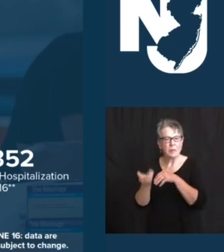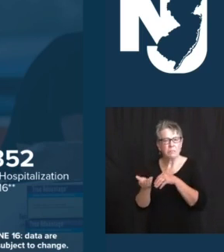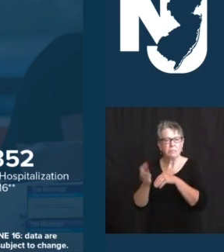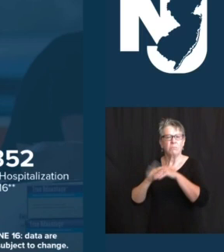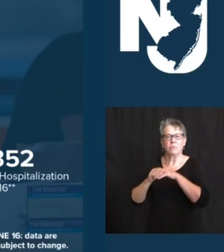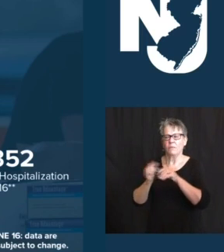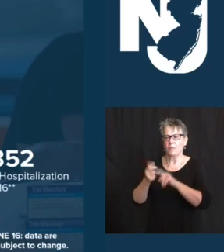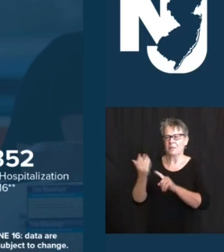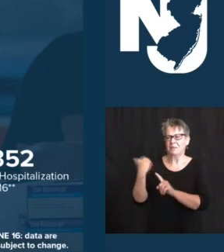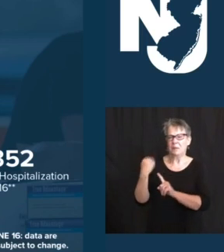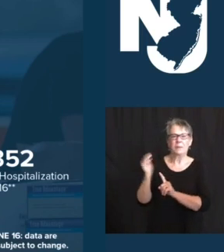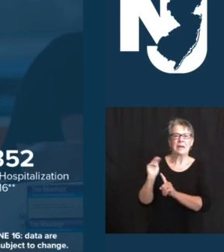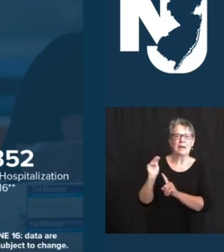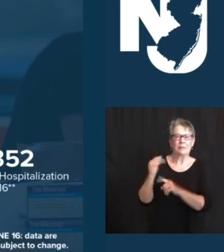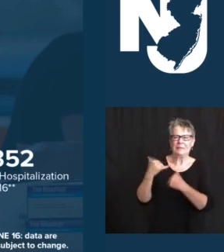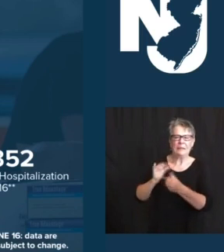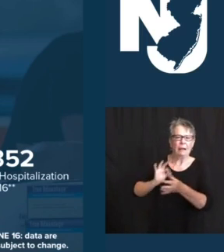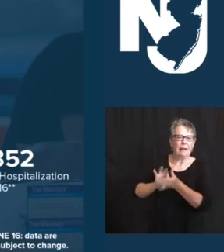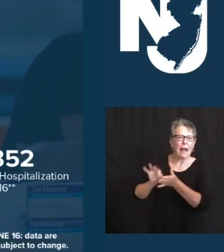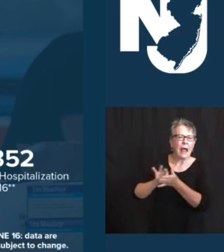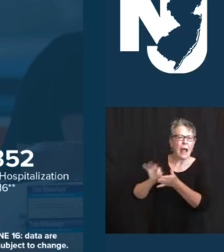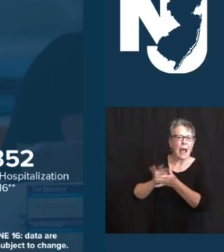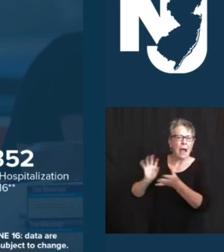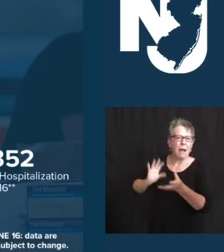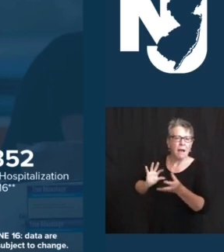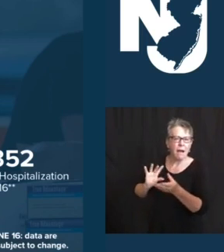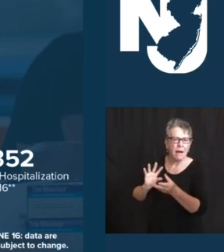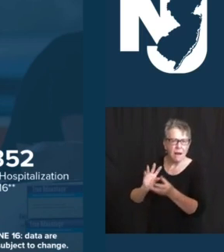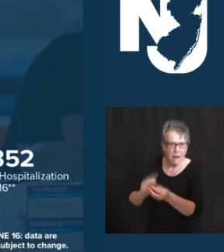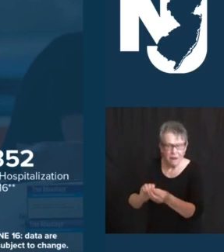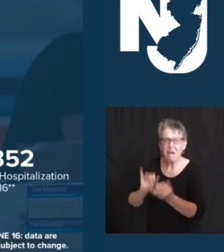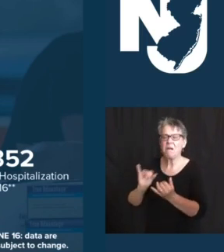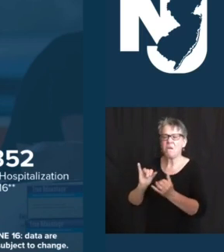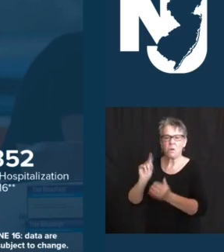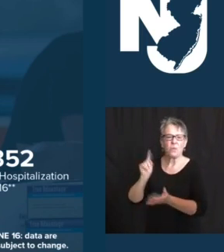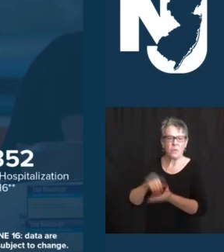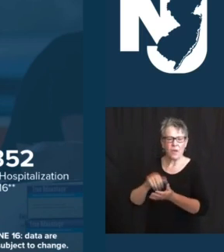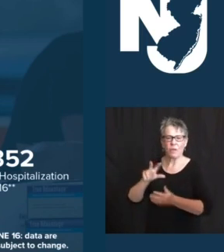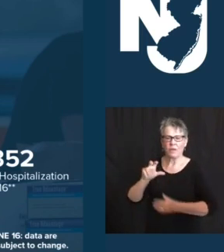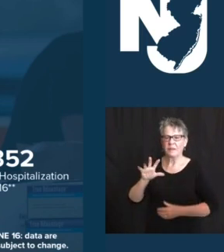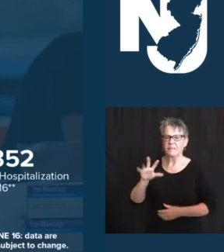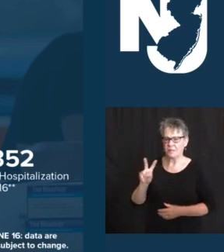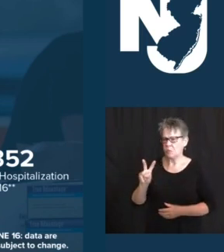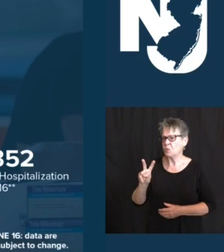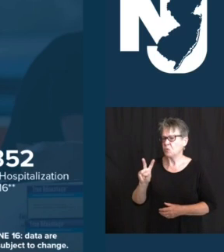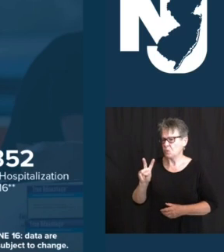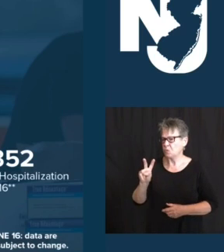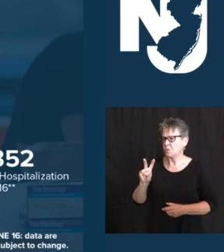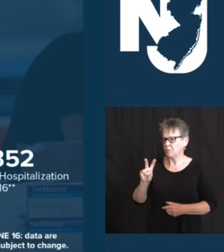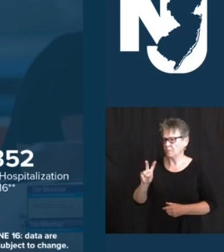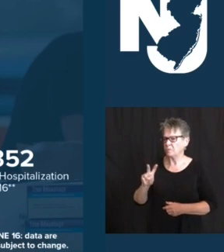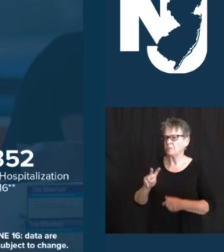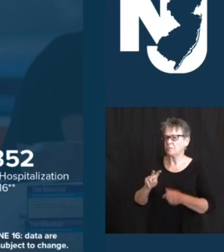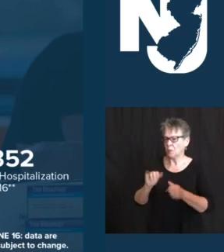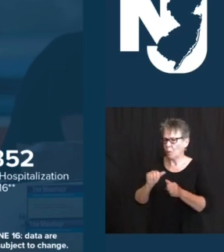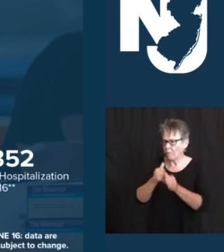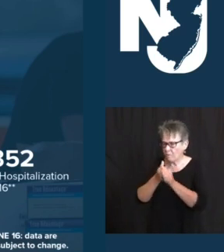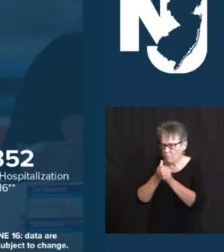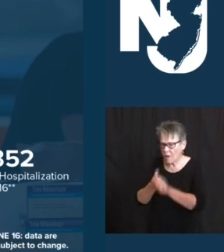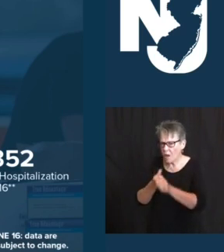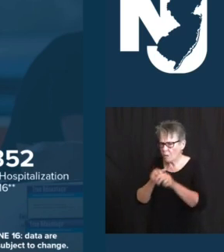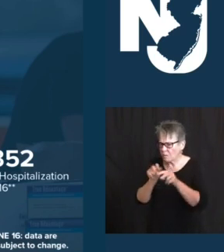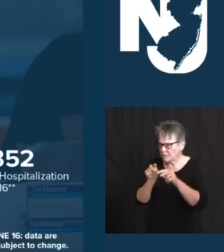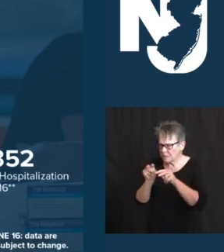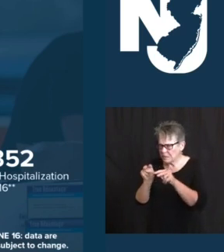where it was over the weekend. We will track, as I mentioned, we will track this number closely to see if it's just a one-day blip or it's